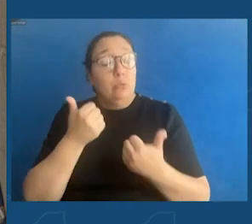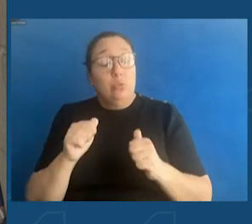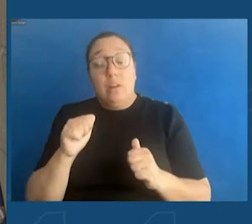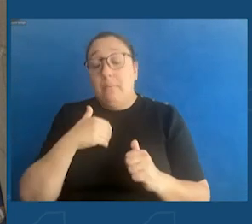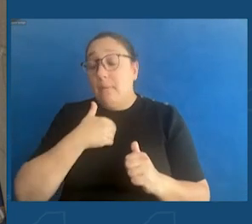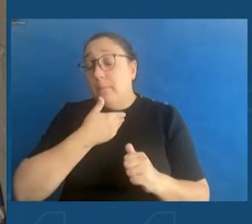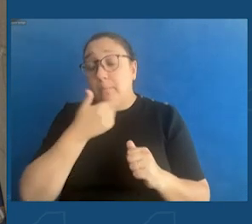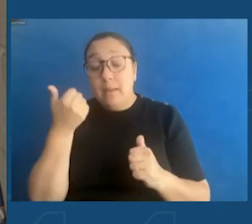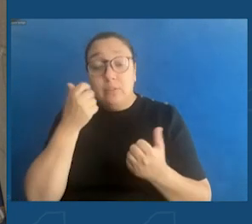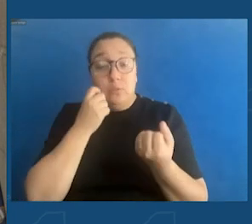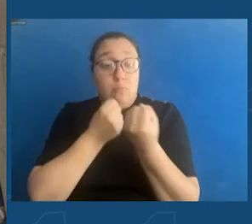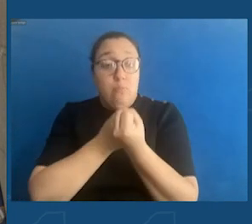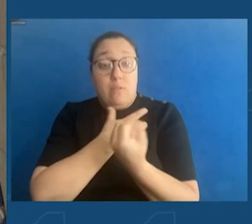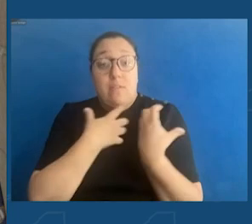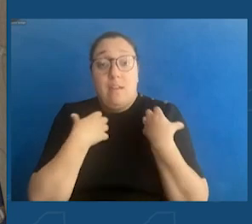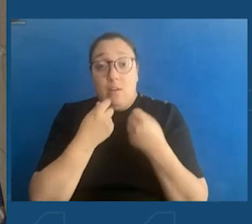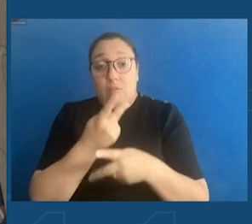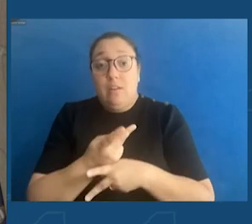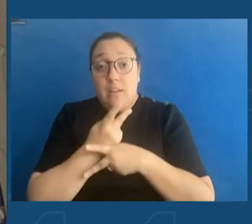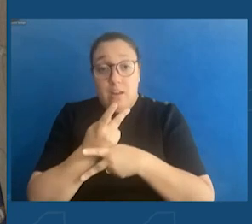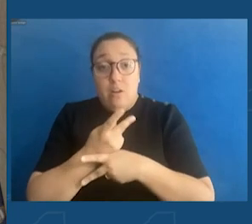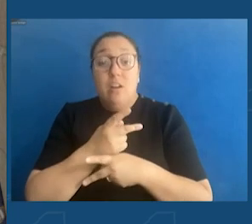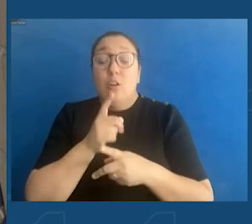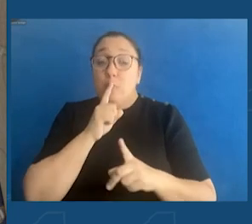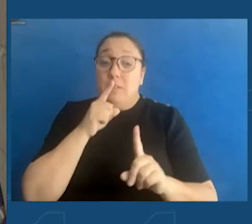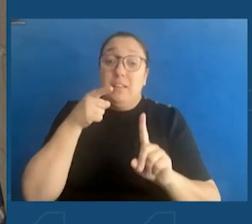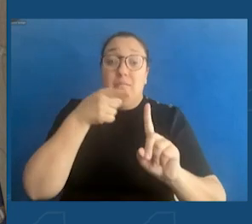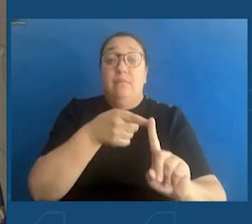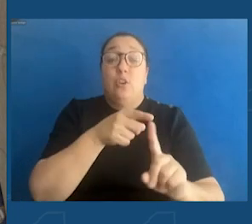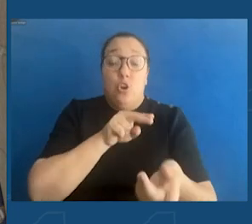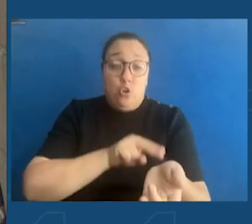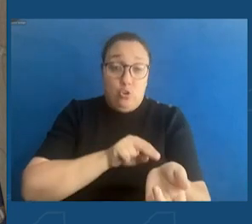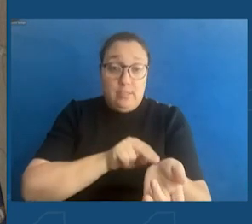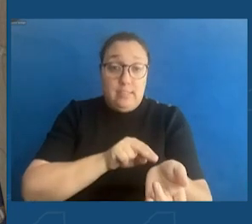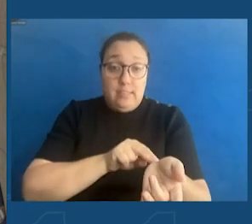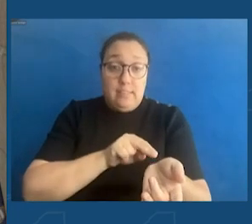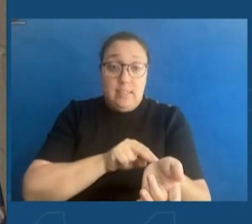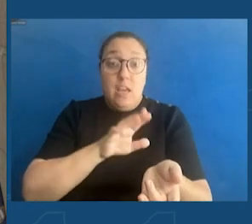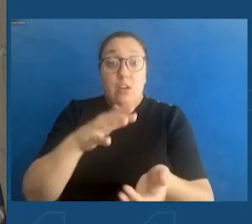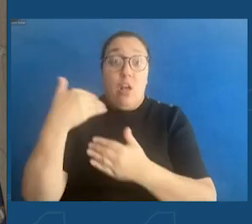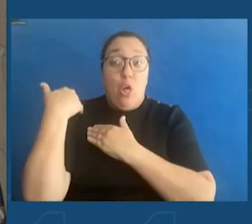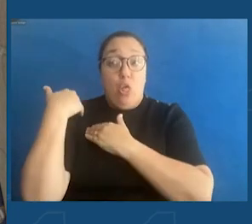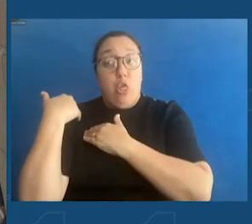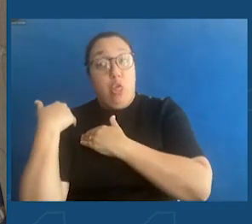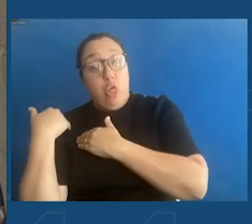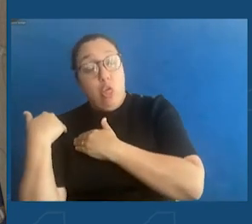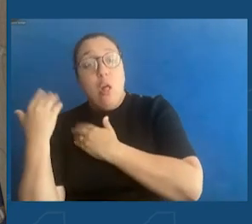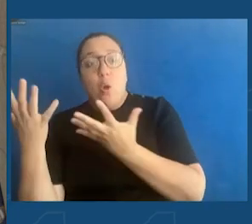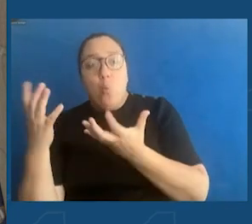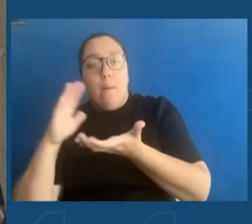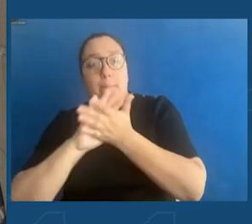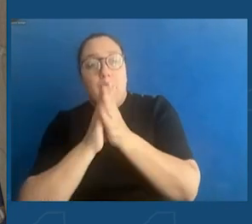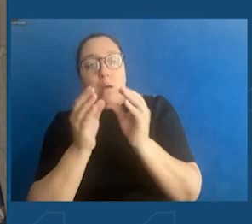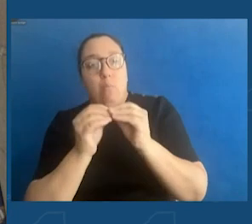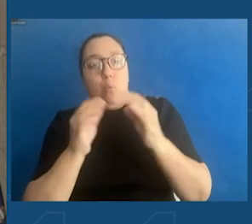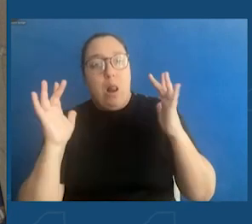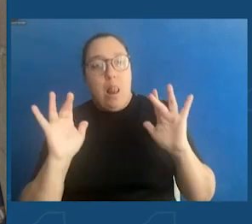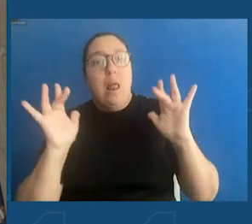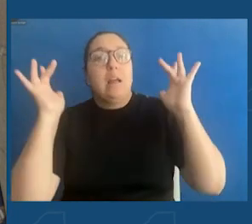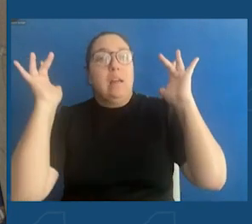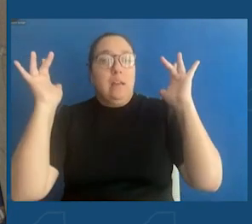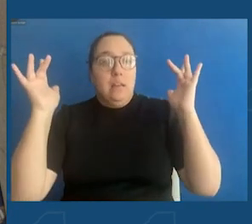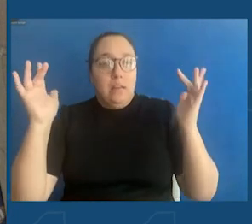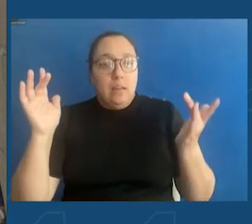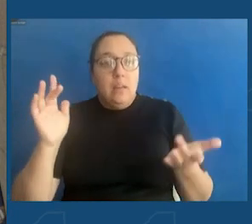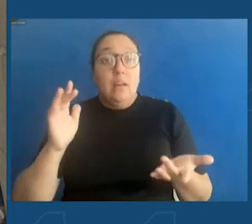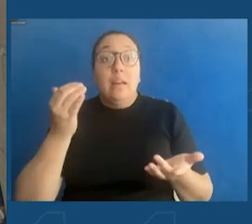the healthcare community, and particularly nurses, and trying to lighten the burden and get more of them. Think about this. The more nurses enter the